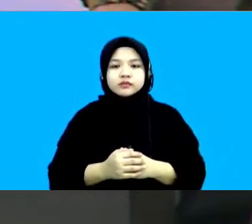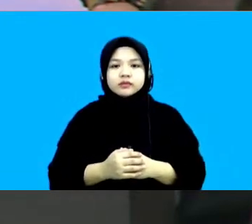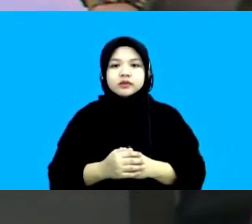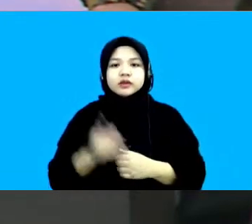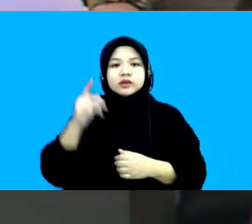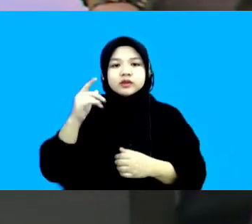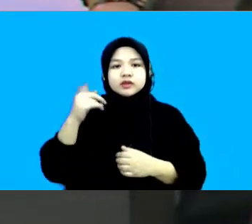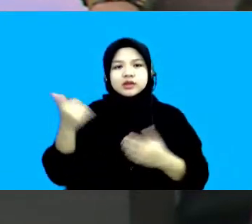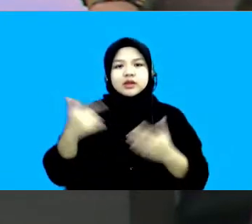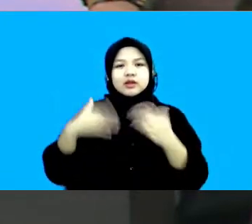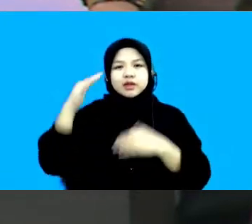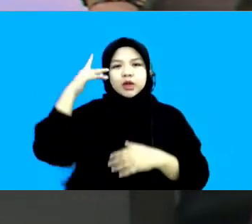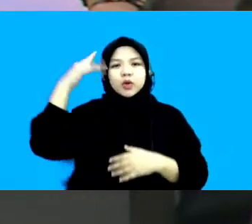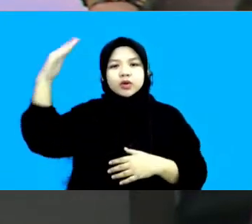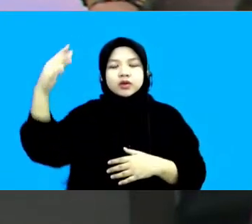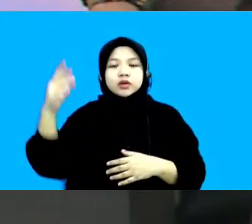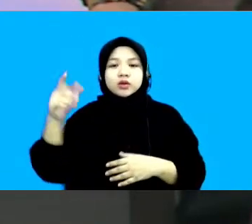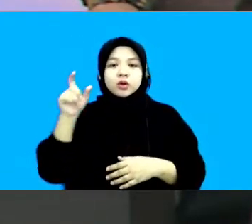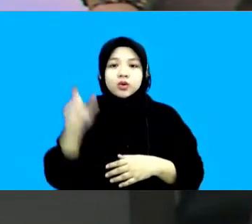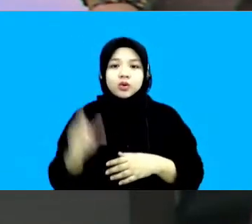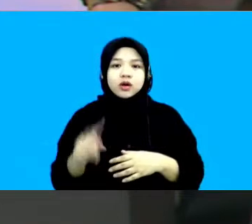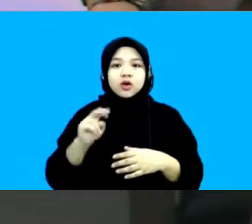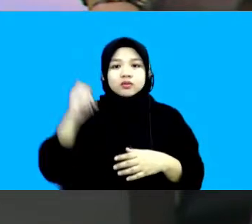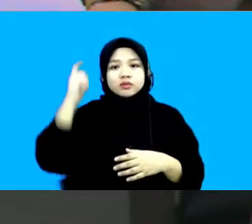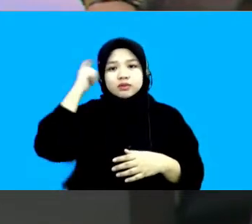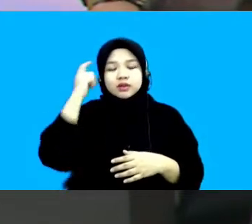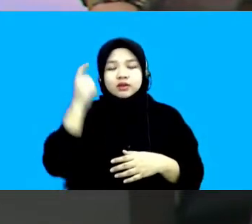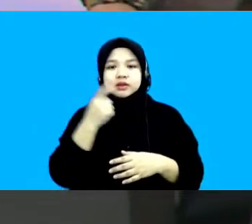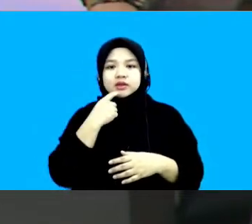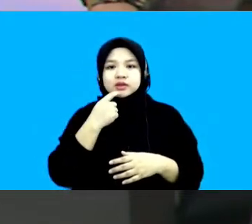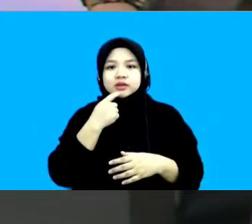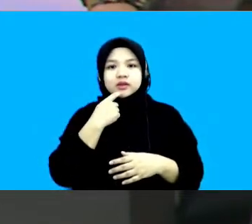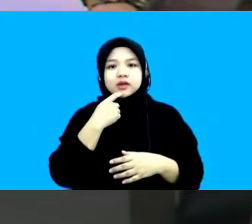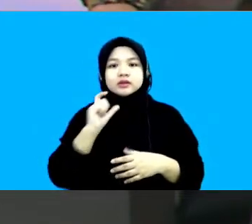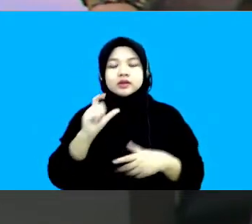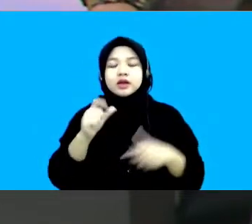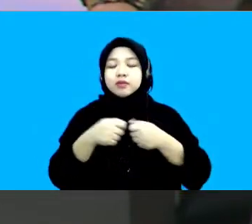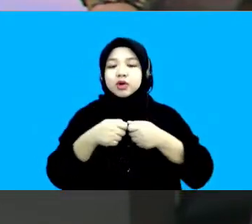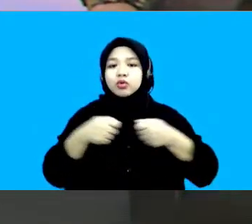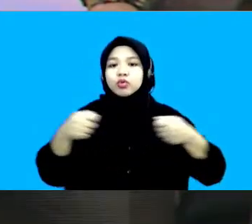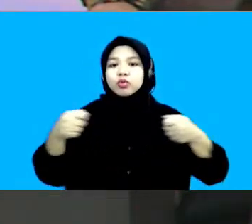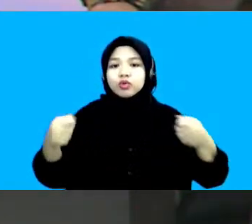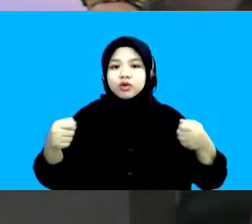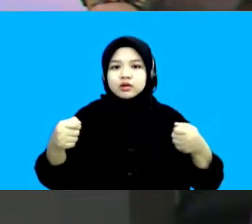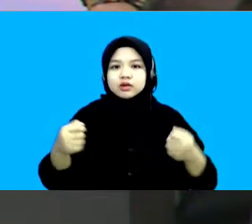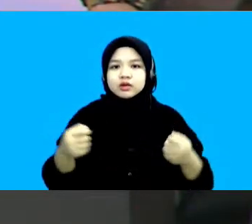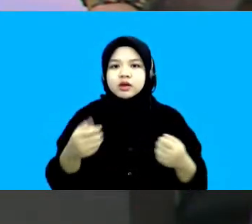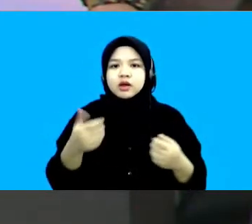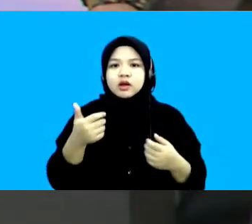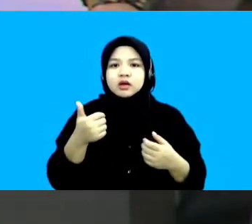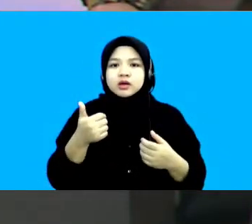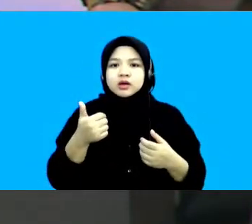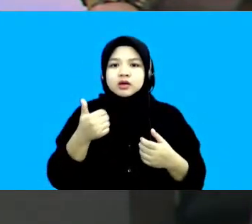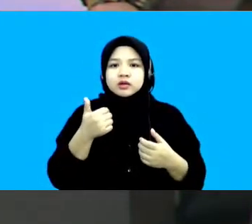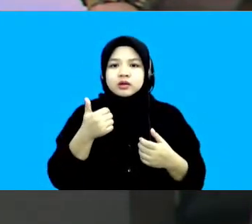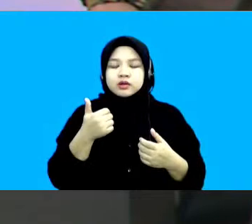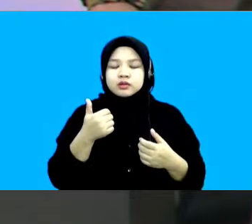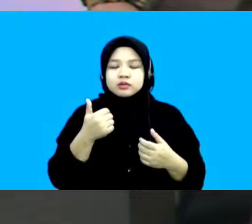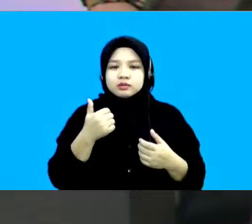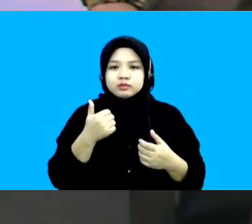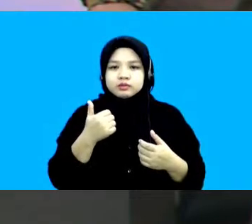multi aspect rather than a single perspective. Yeah, so that is why this MPI is